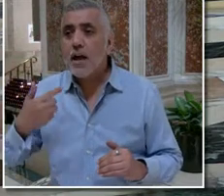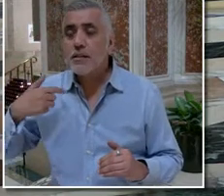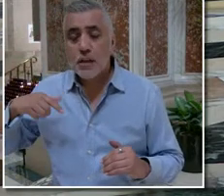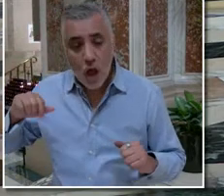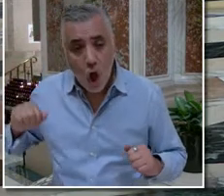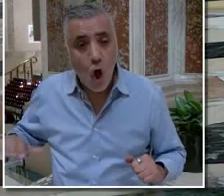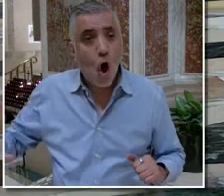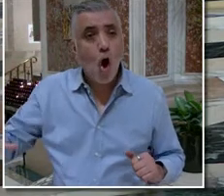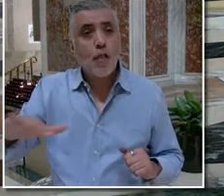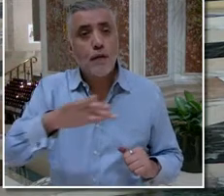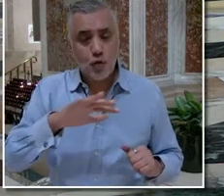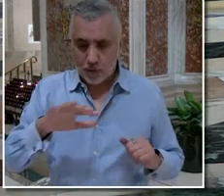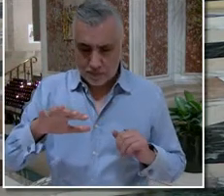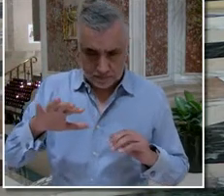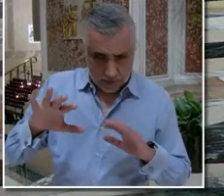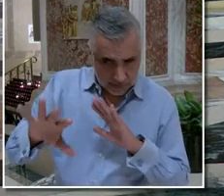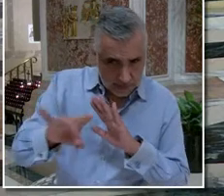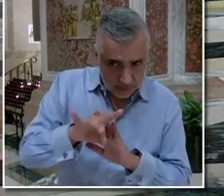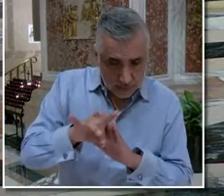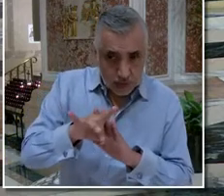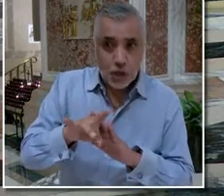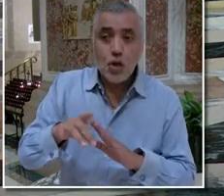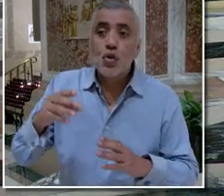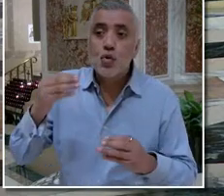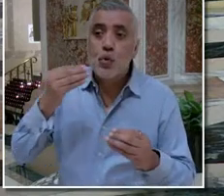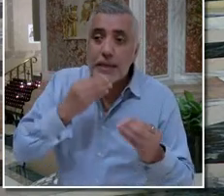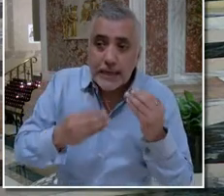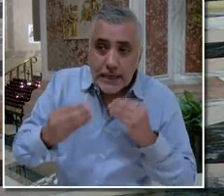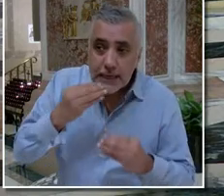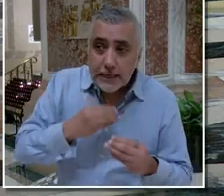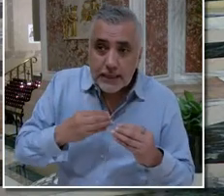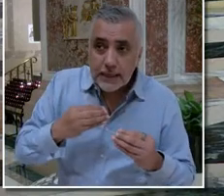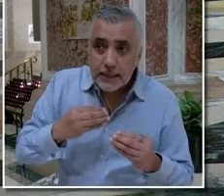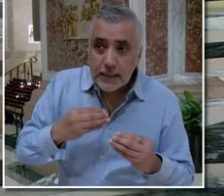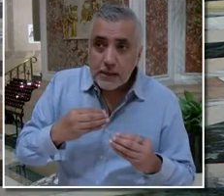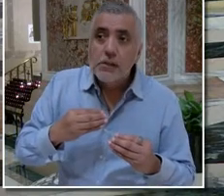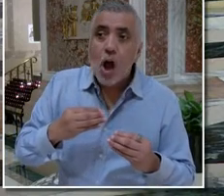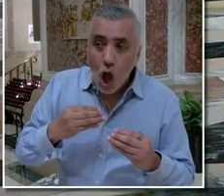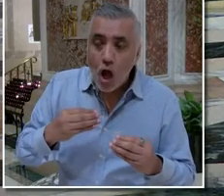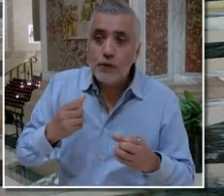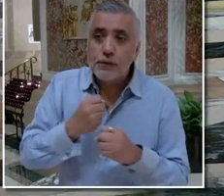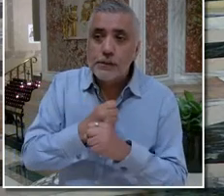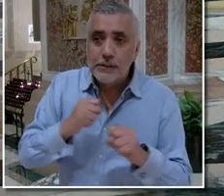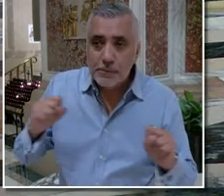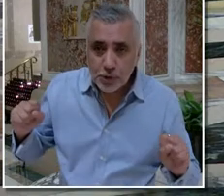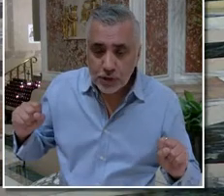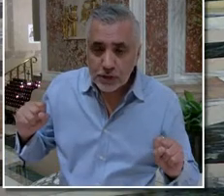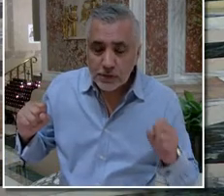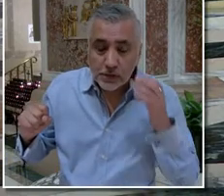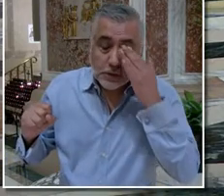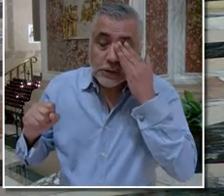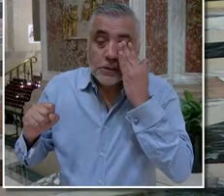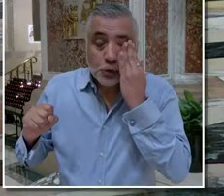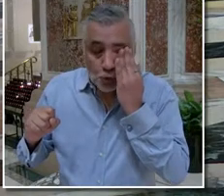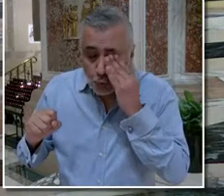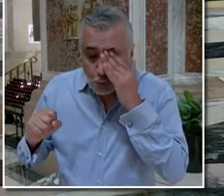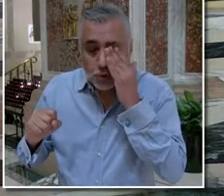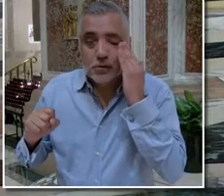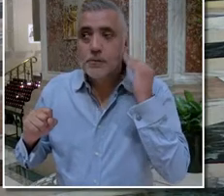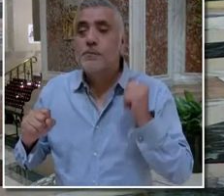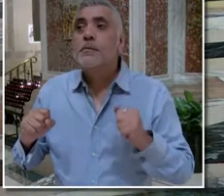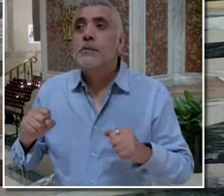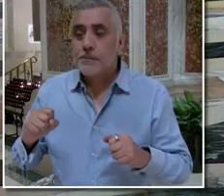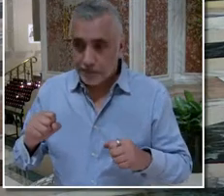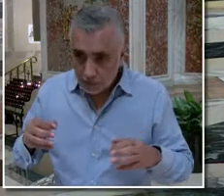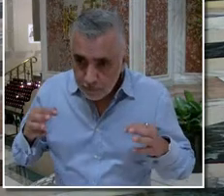Pueblo elegido a comer una comida de libertad para confirmar